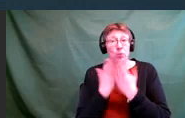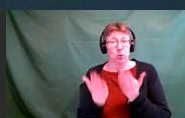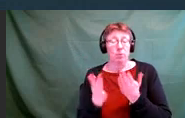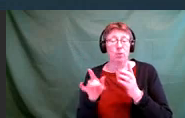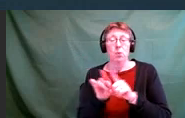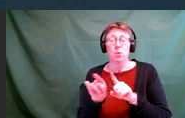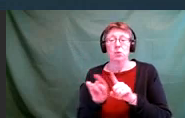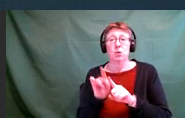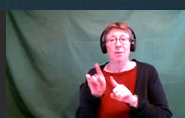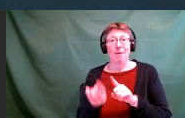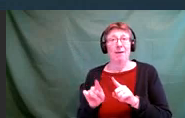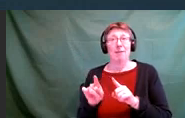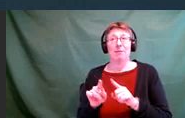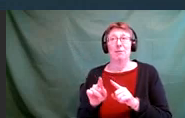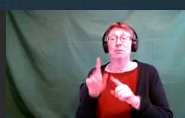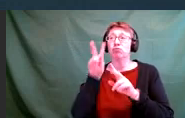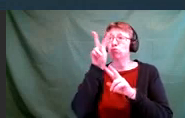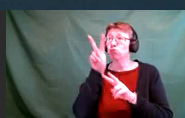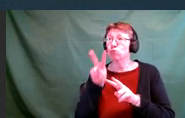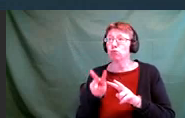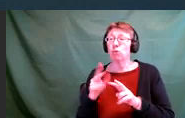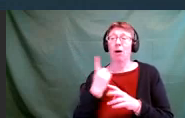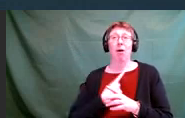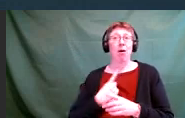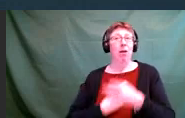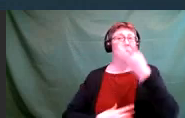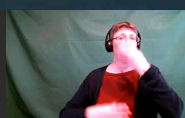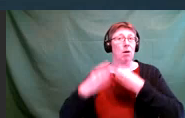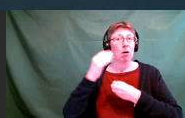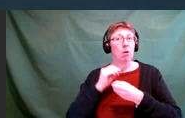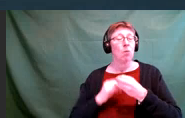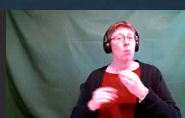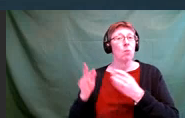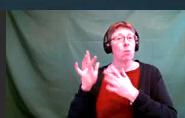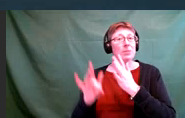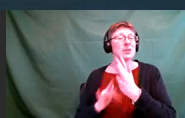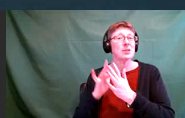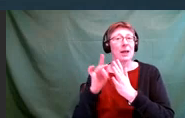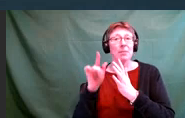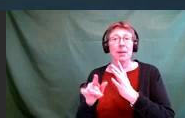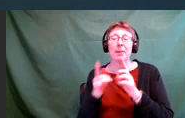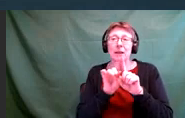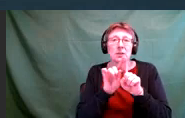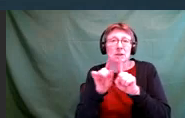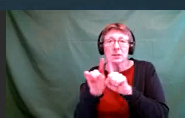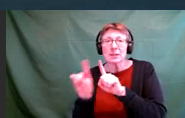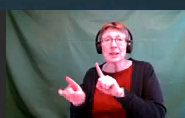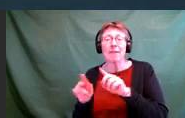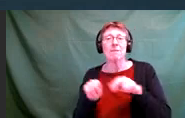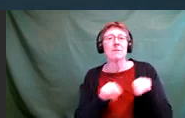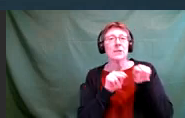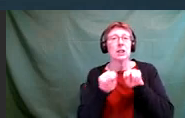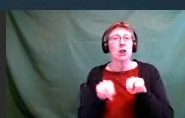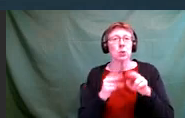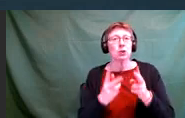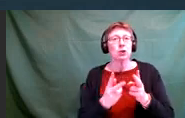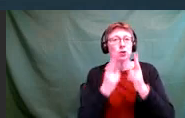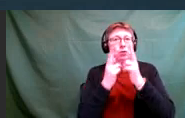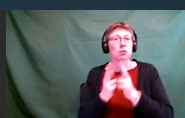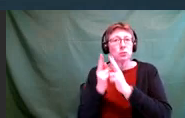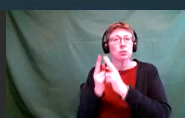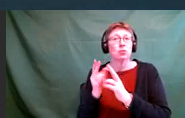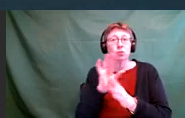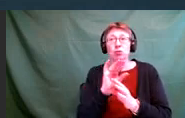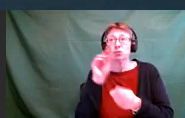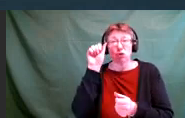you'll see a number of different short videos that I've put up here for you